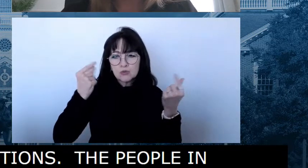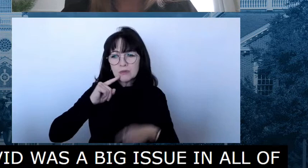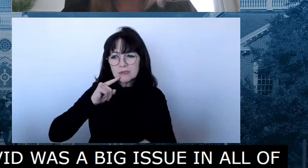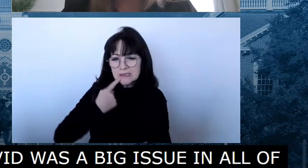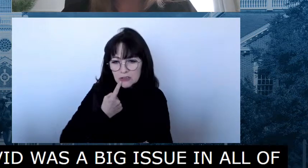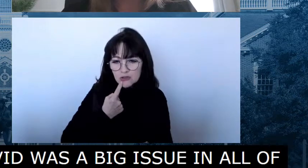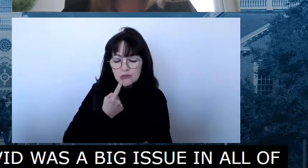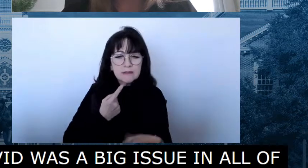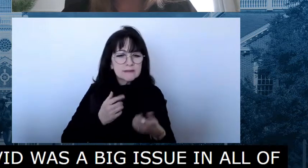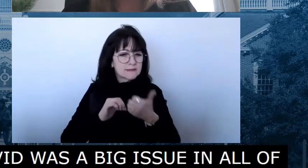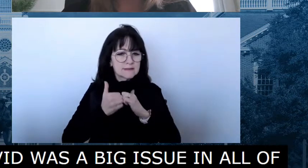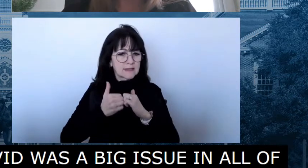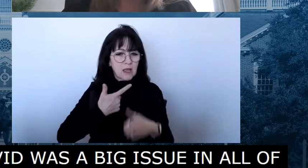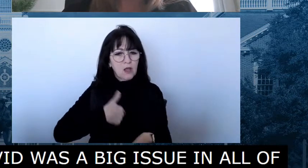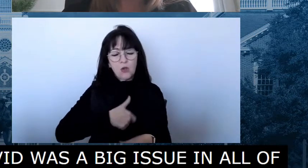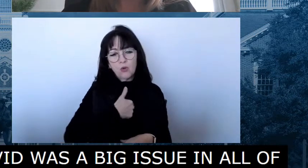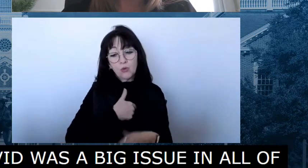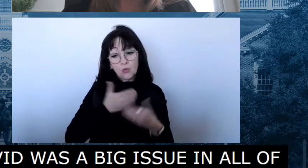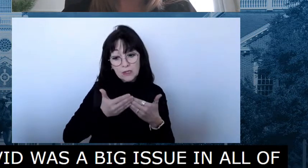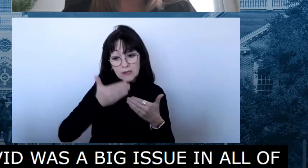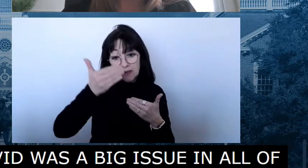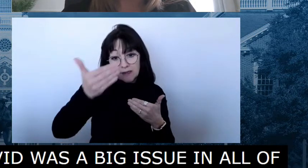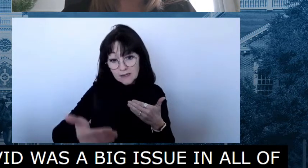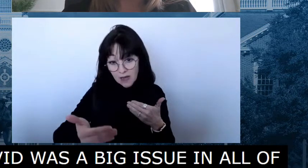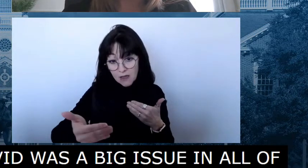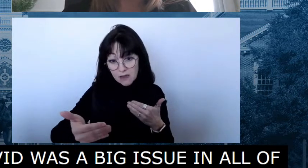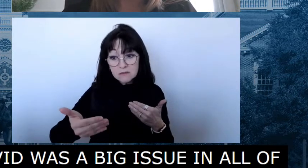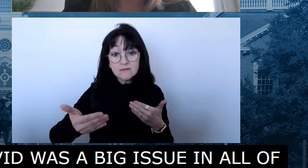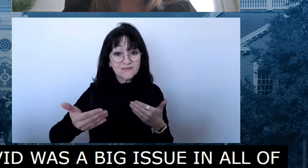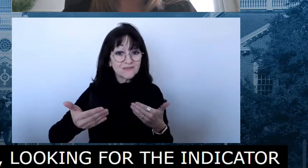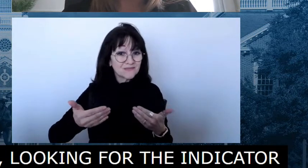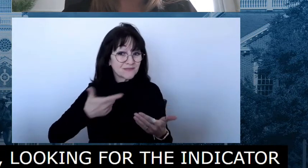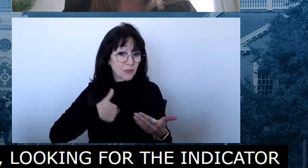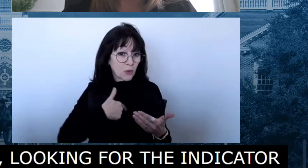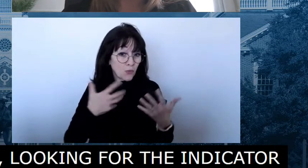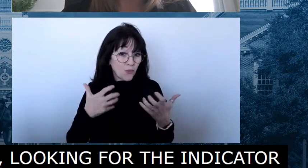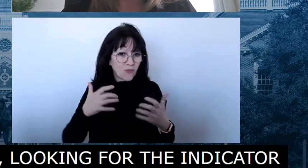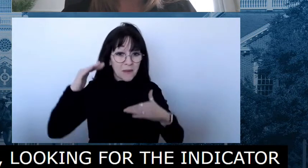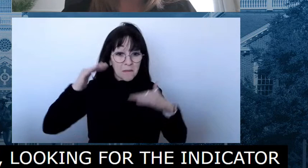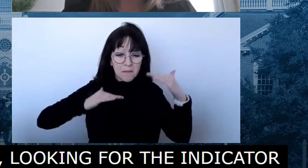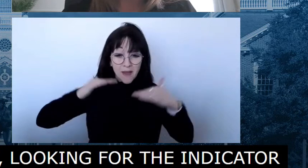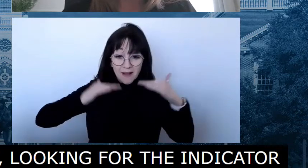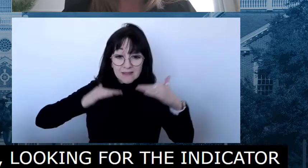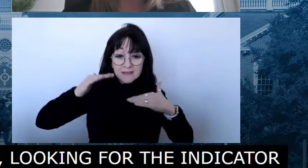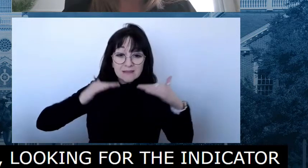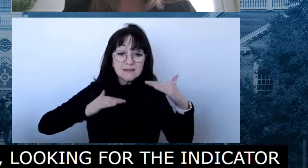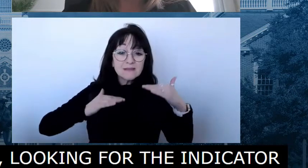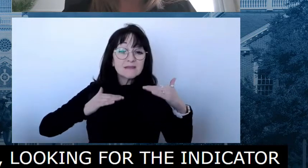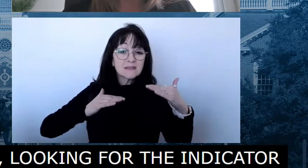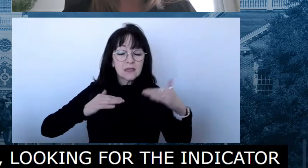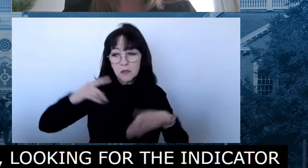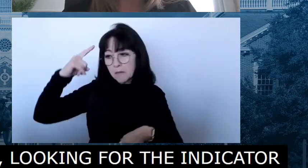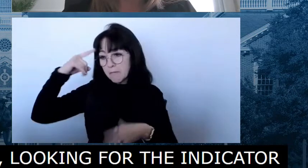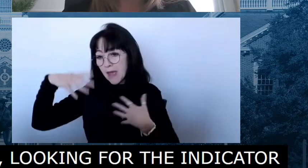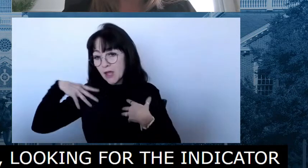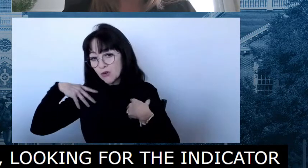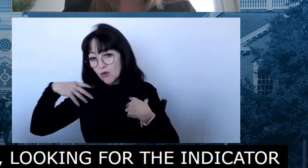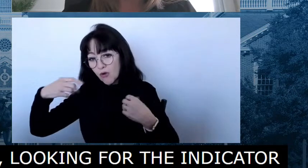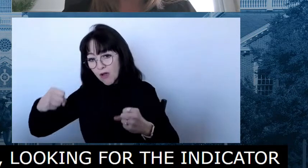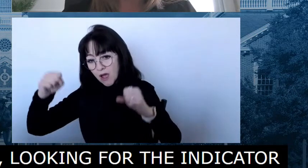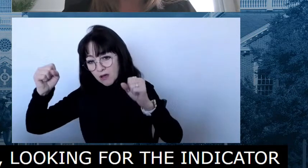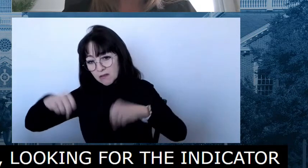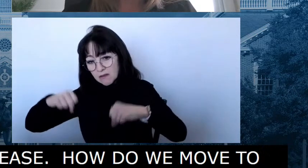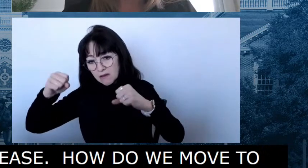to the next step where we're doing a better job balancing the mental health of